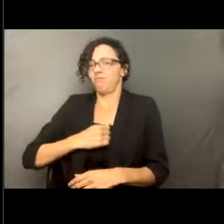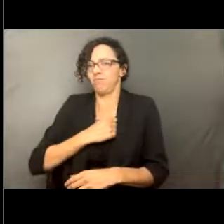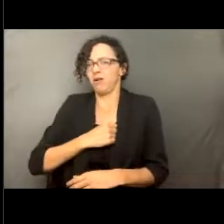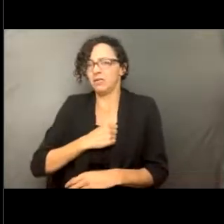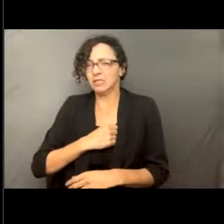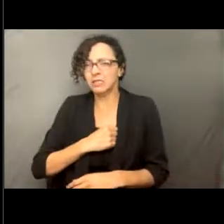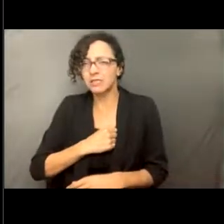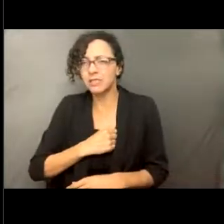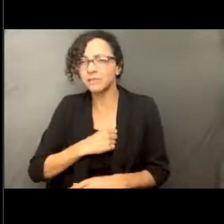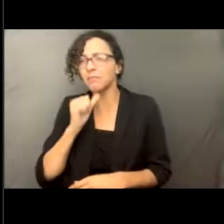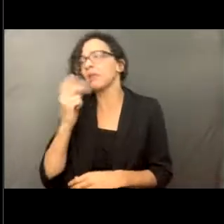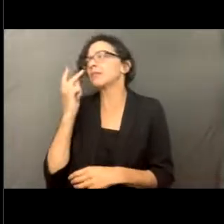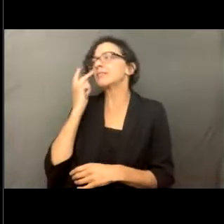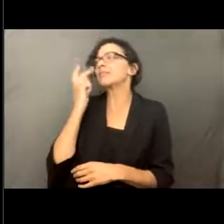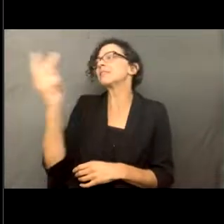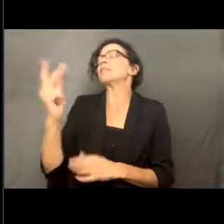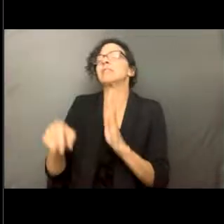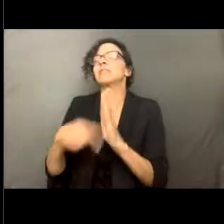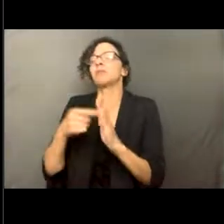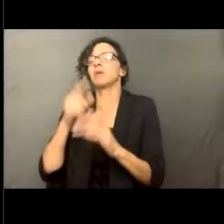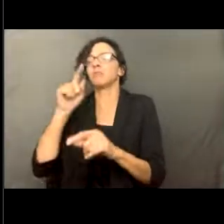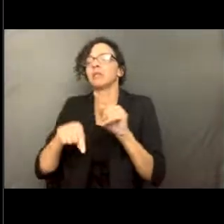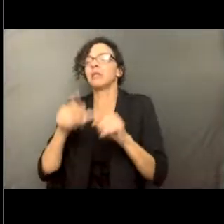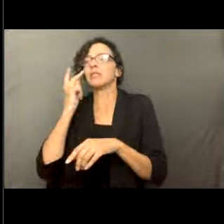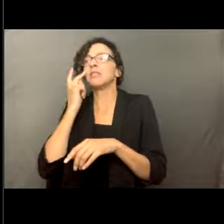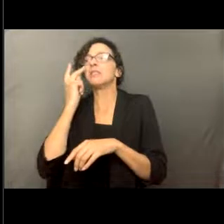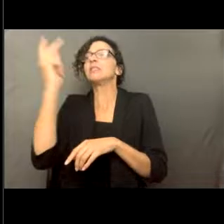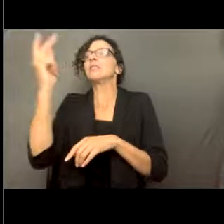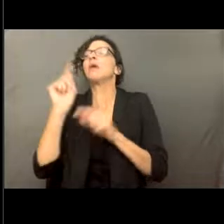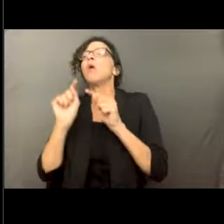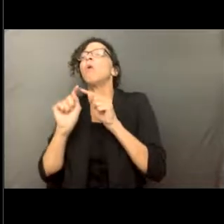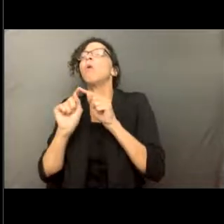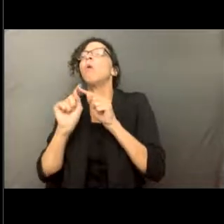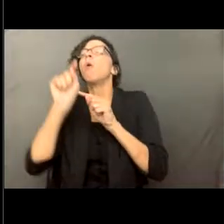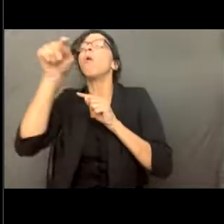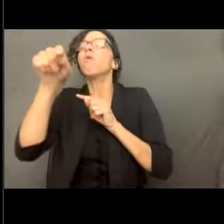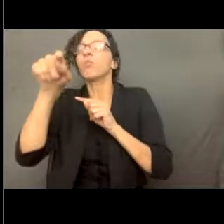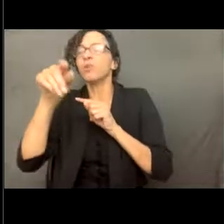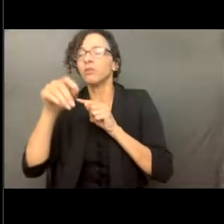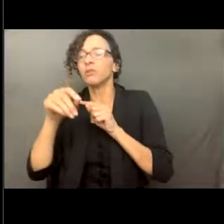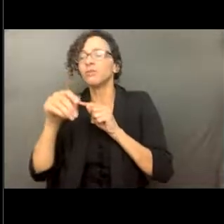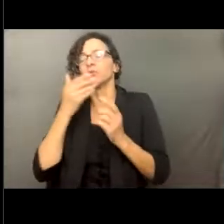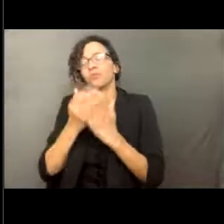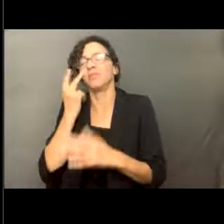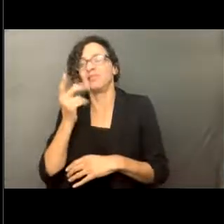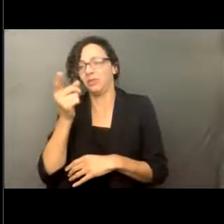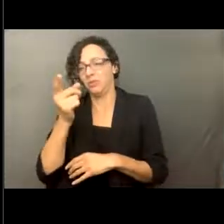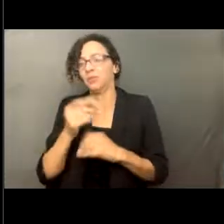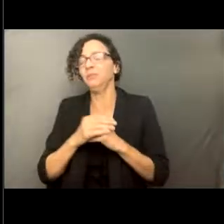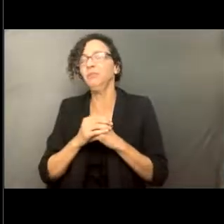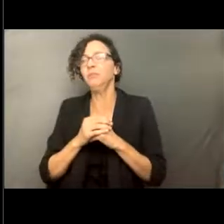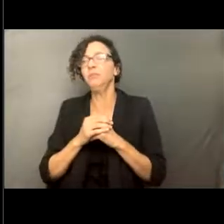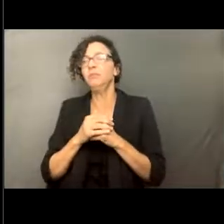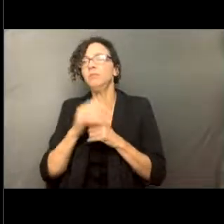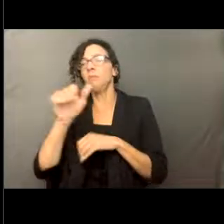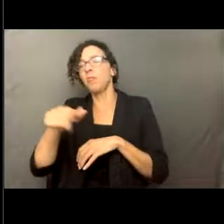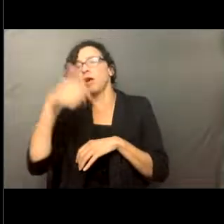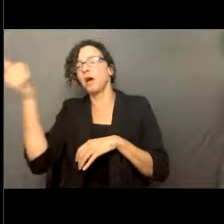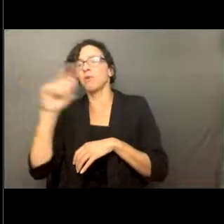so sometimes I can't see over ahead, so good to see you. The other question is on the ex